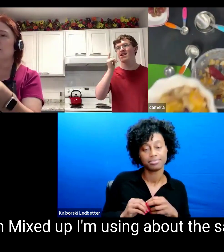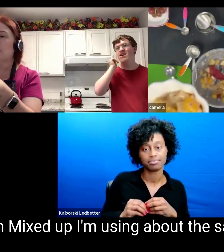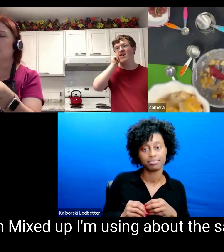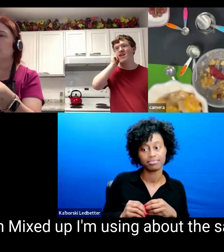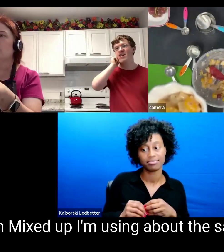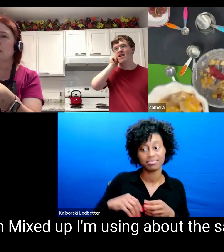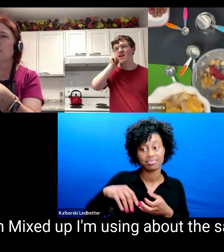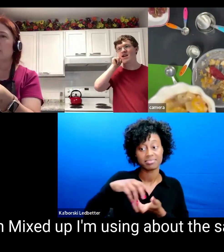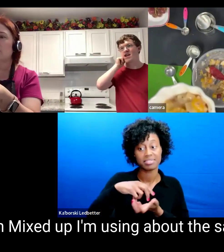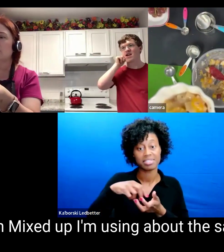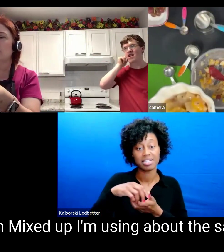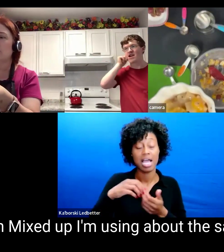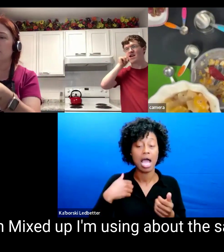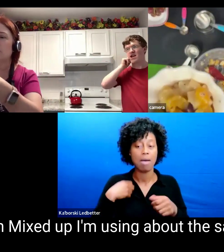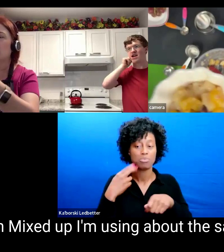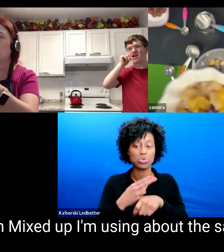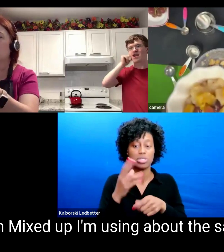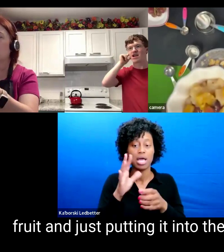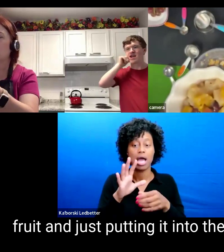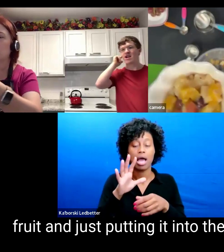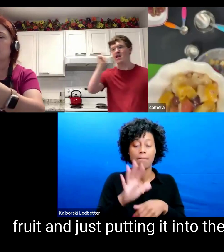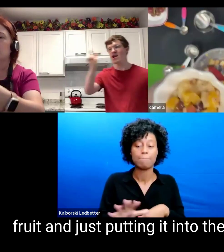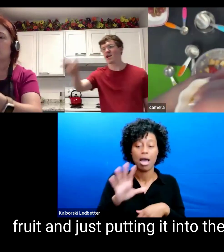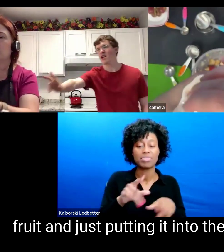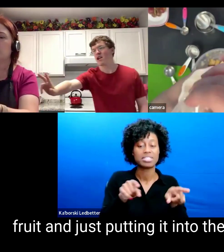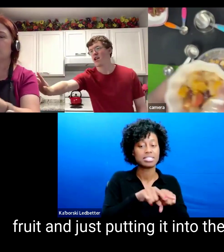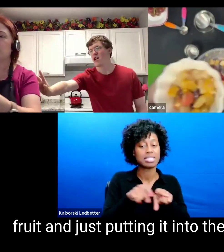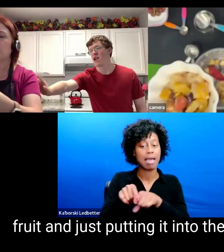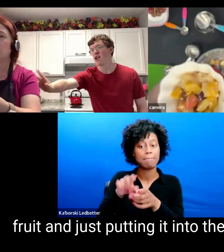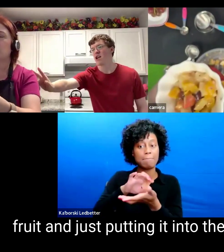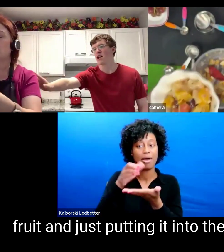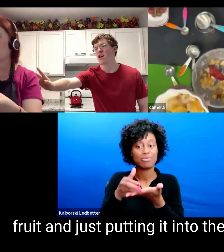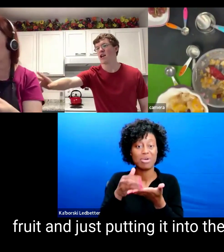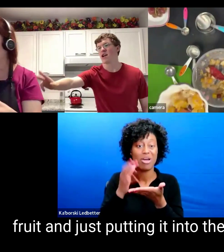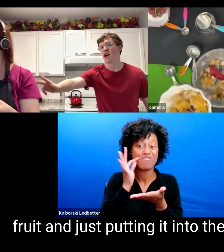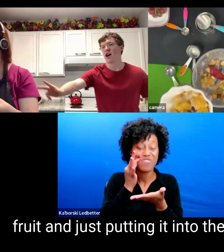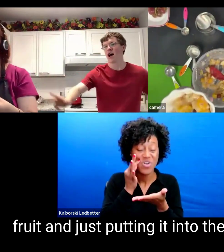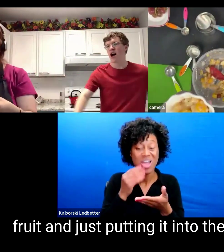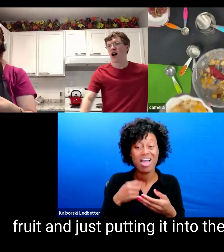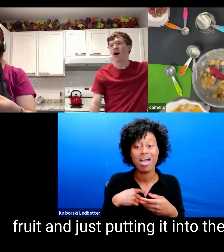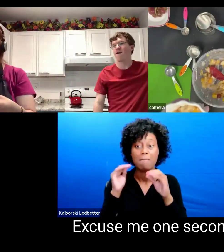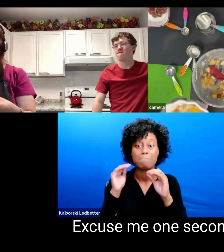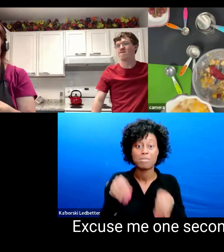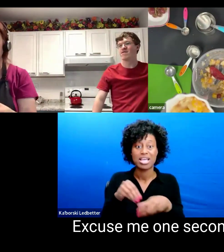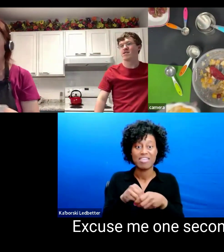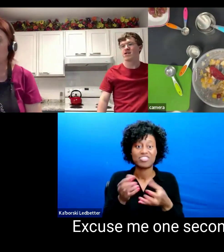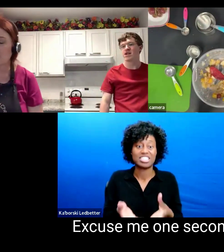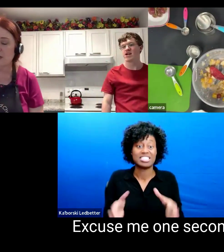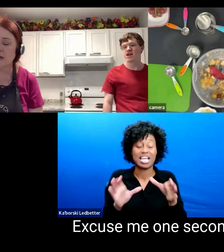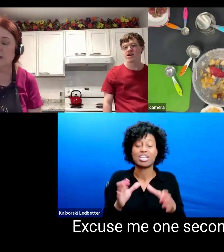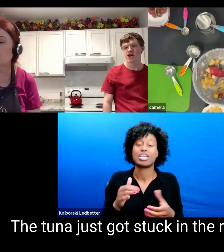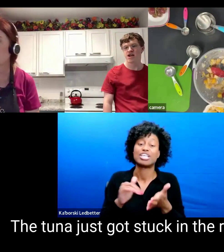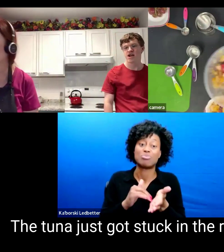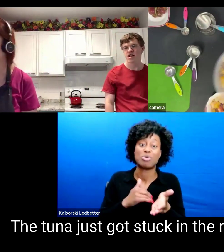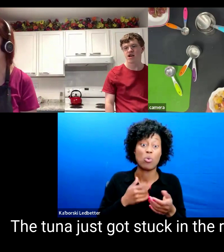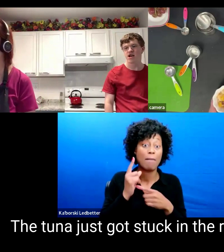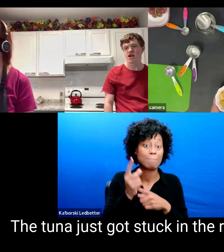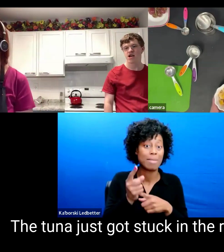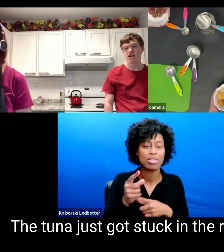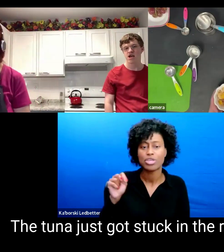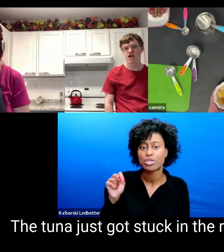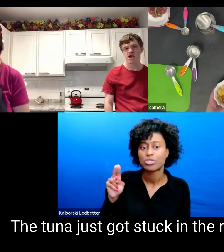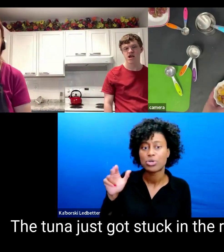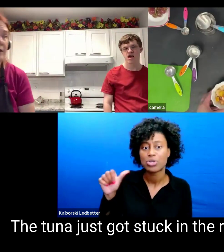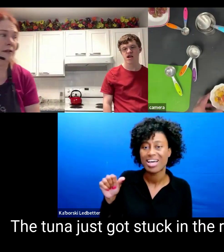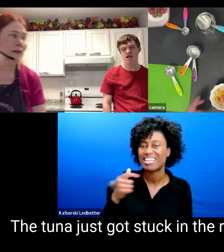mixed up, I'm using about the same amount of fruit and just putting it into the container. Excuse me 1 second, the tuna just